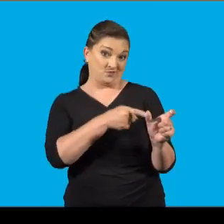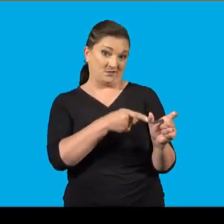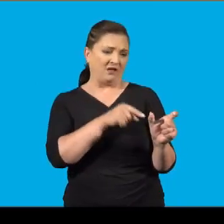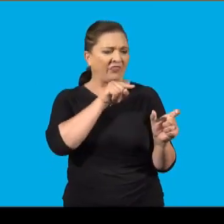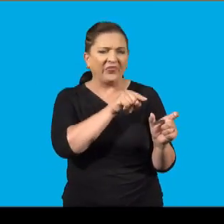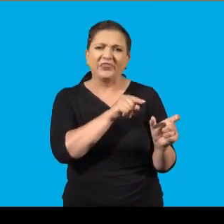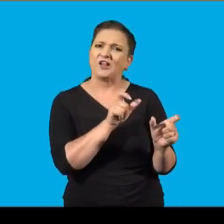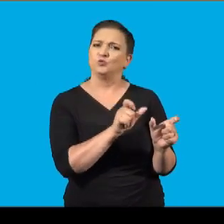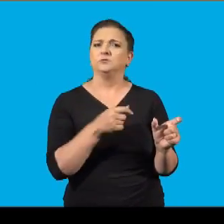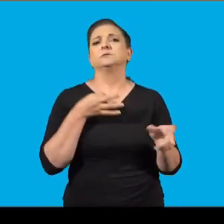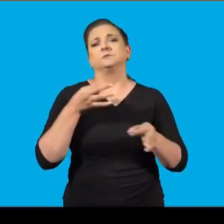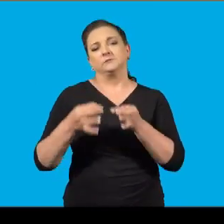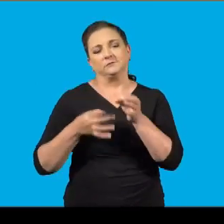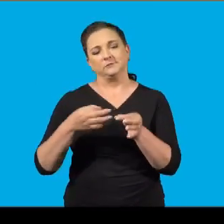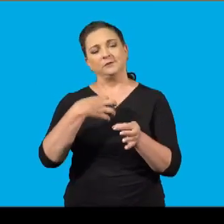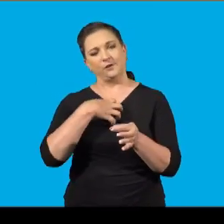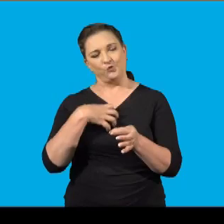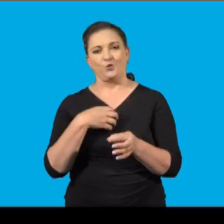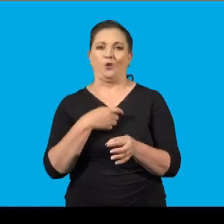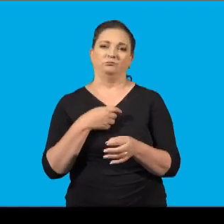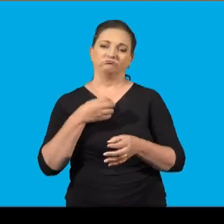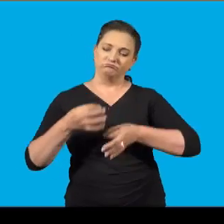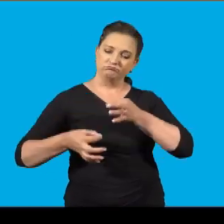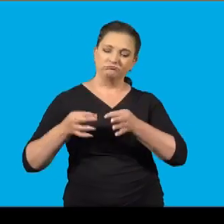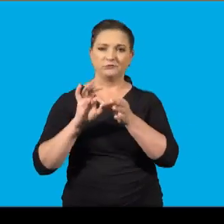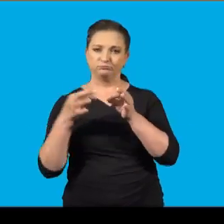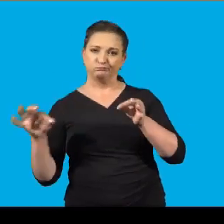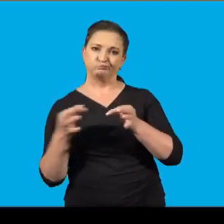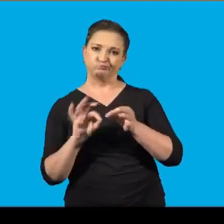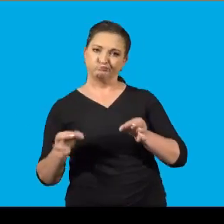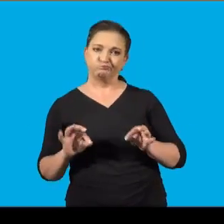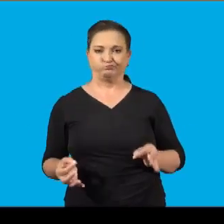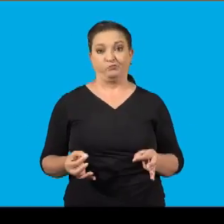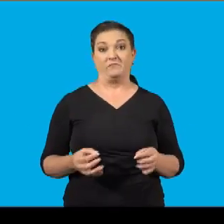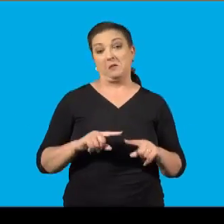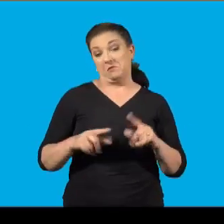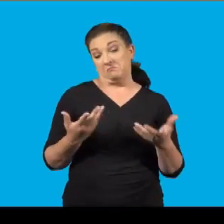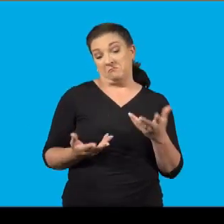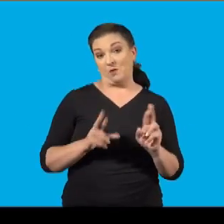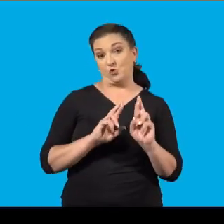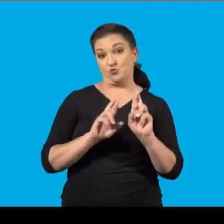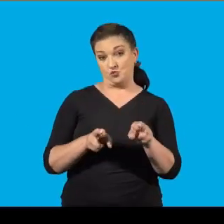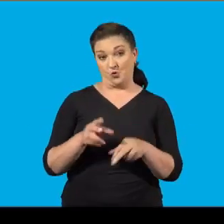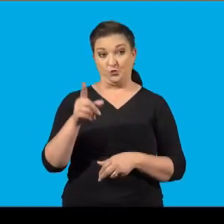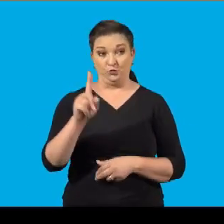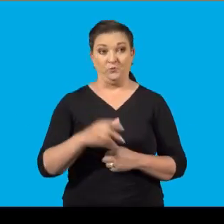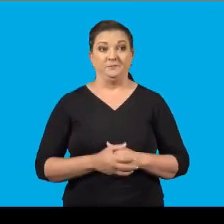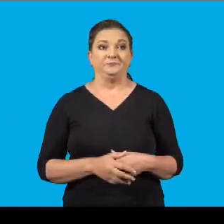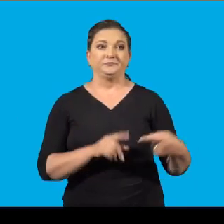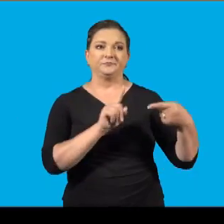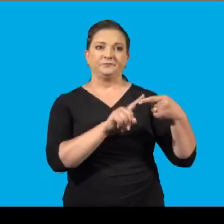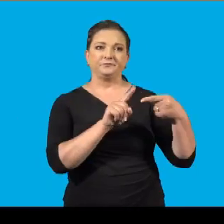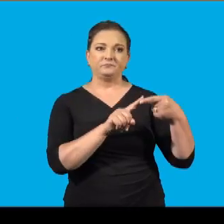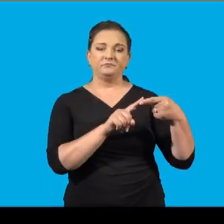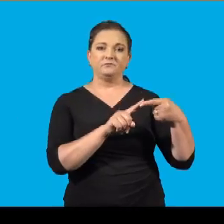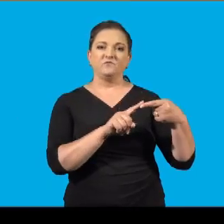have to define it in your own words. So the possible response there is official pardon.